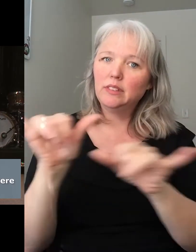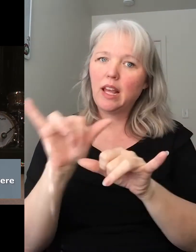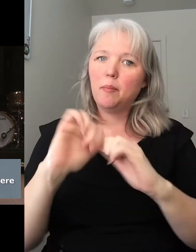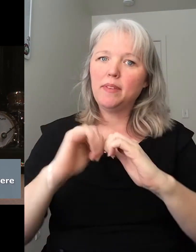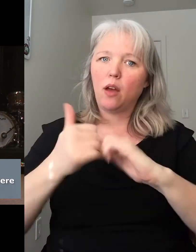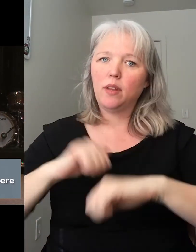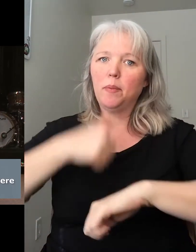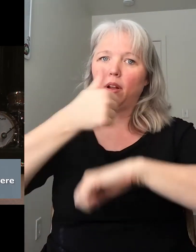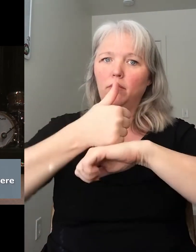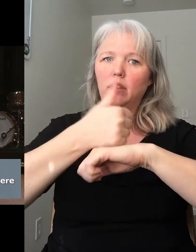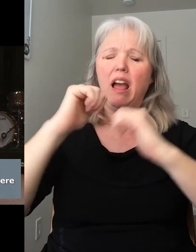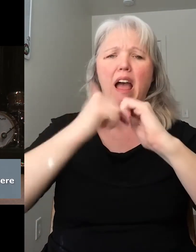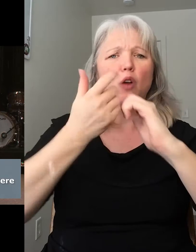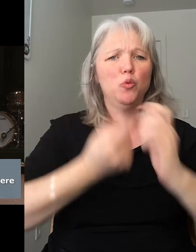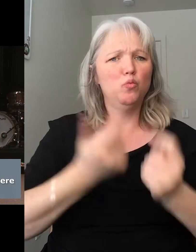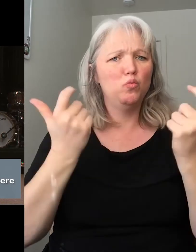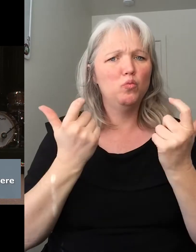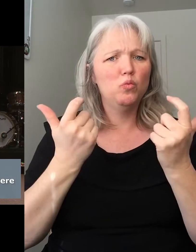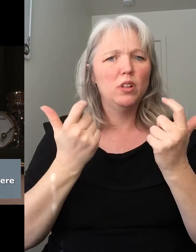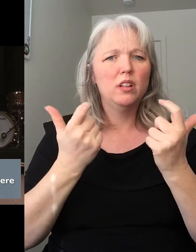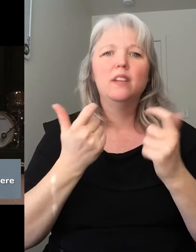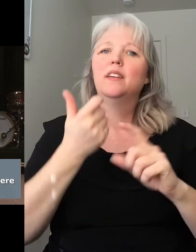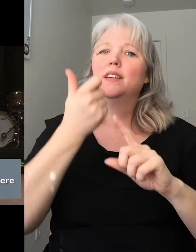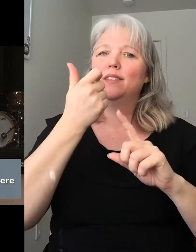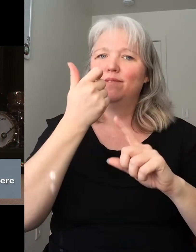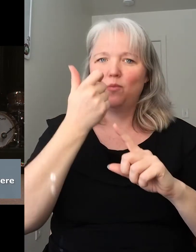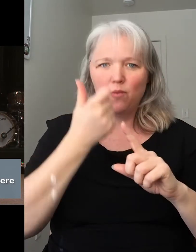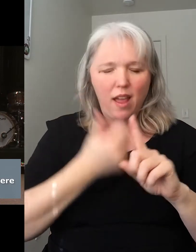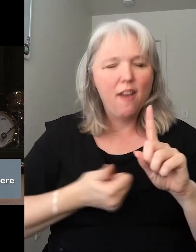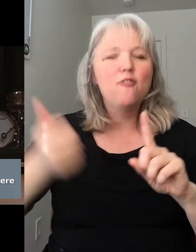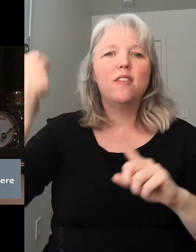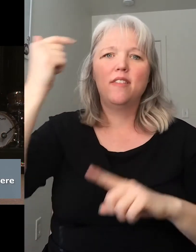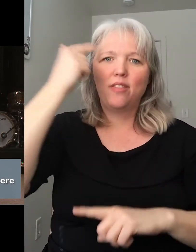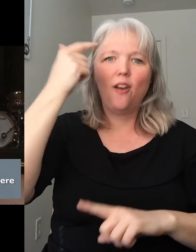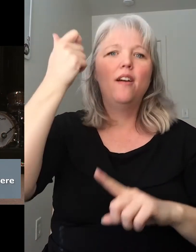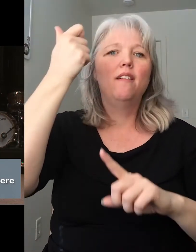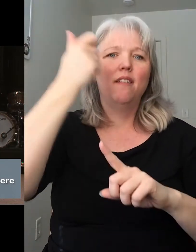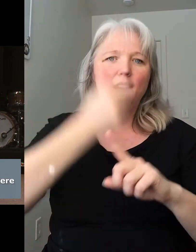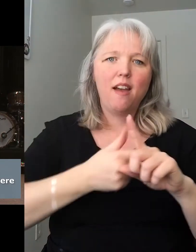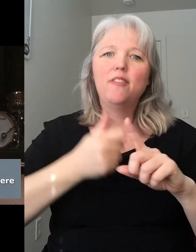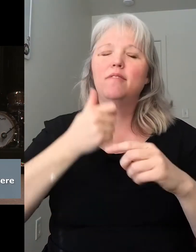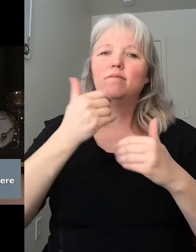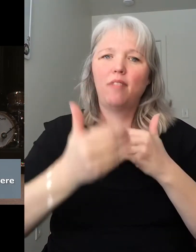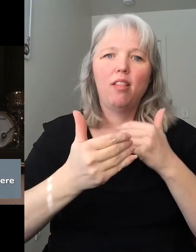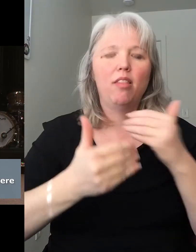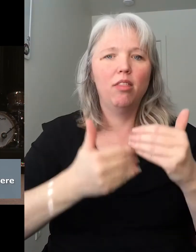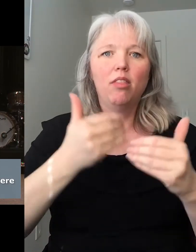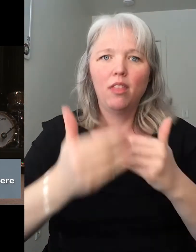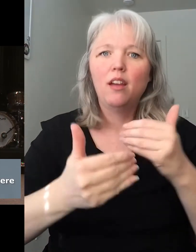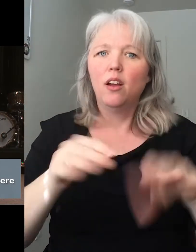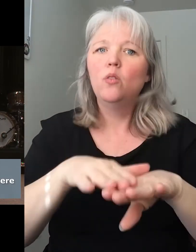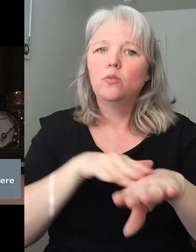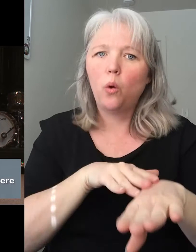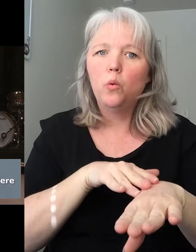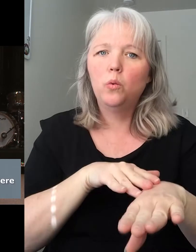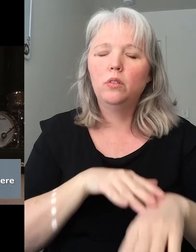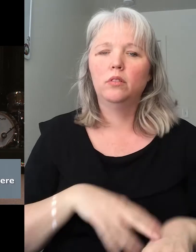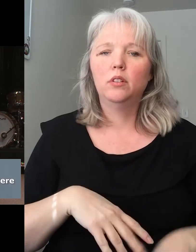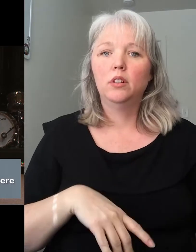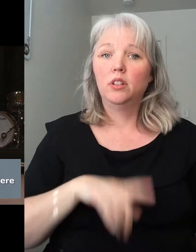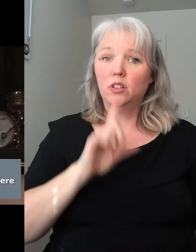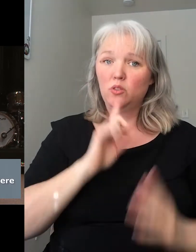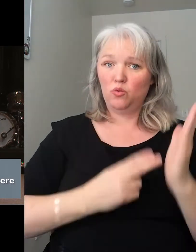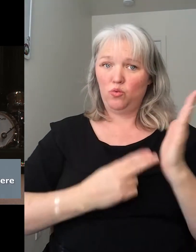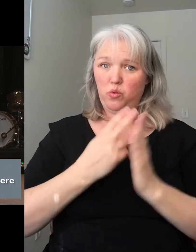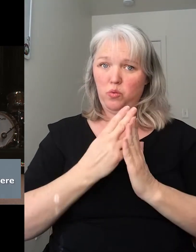they were erected, brick by brick, thought by thought. You see, the